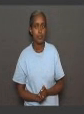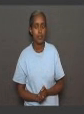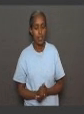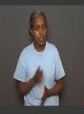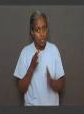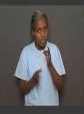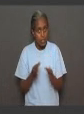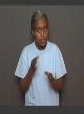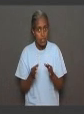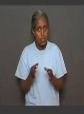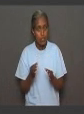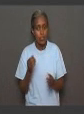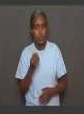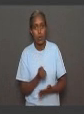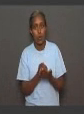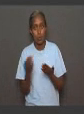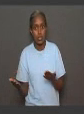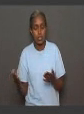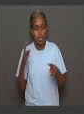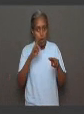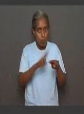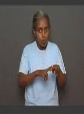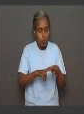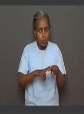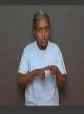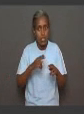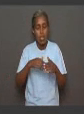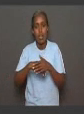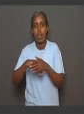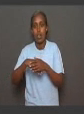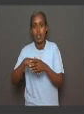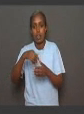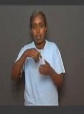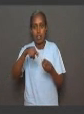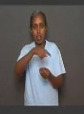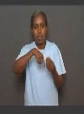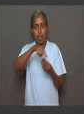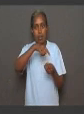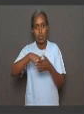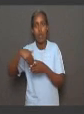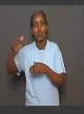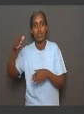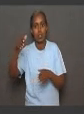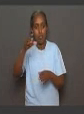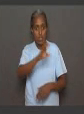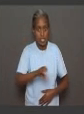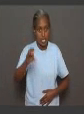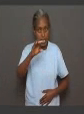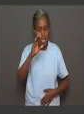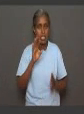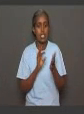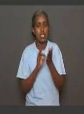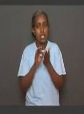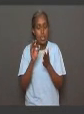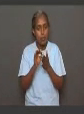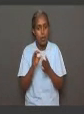If n objects are put around the outside of a circle, then the number